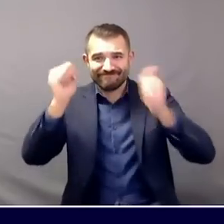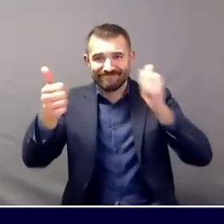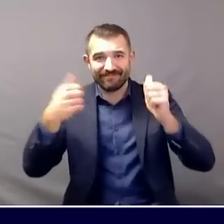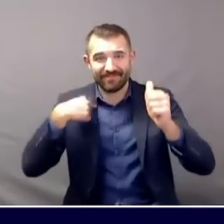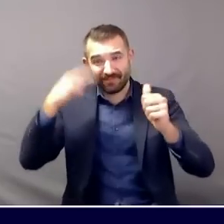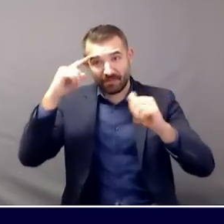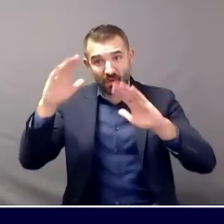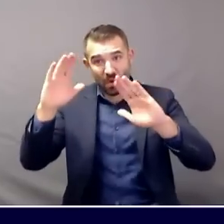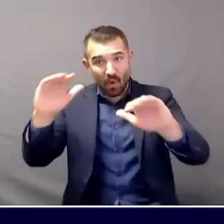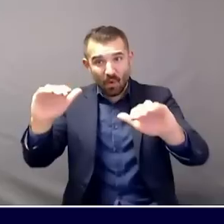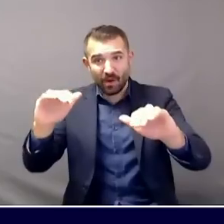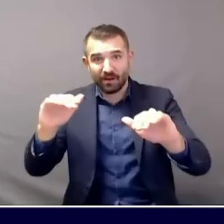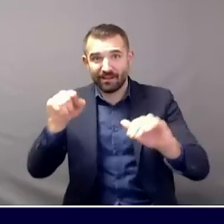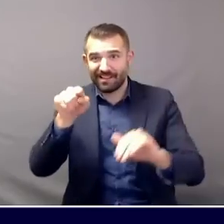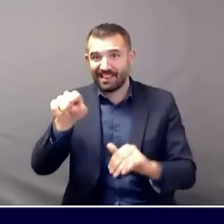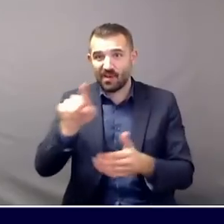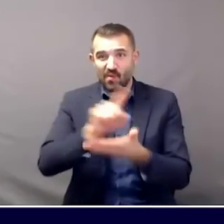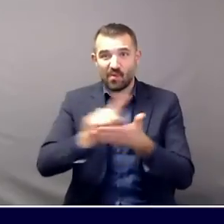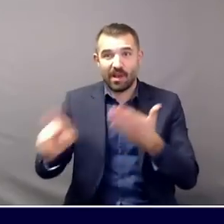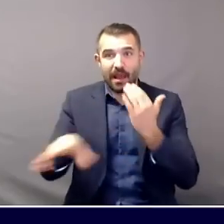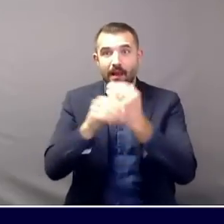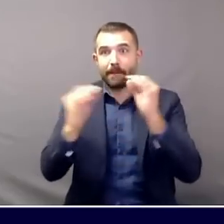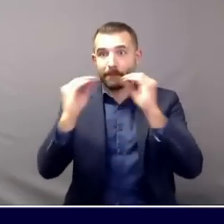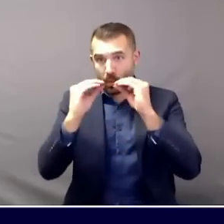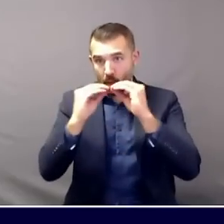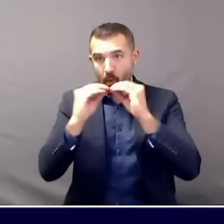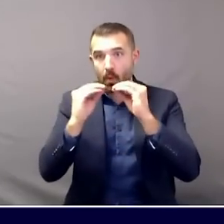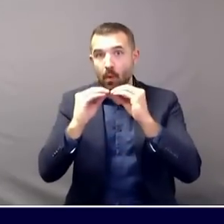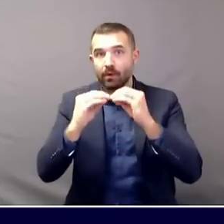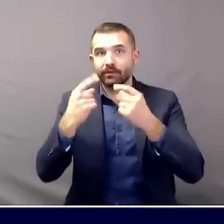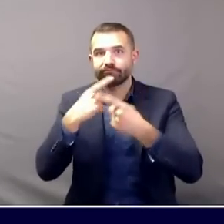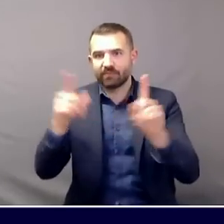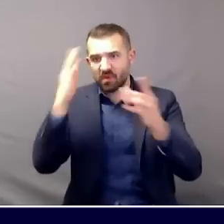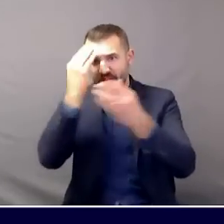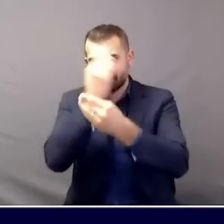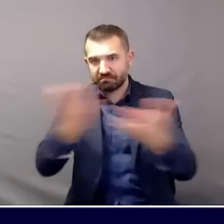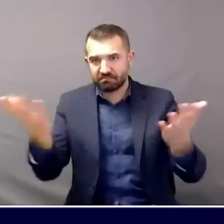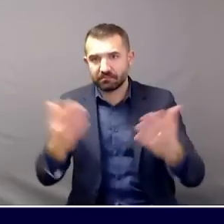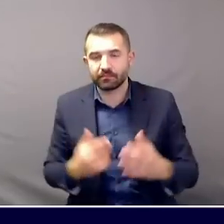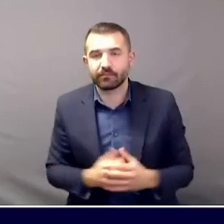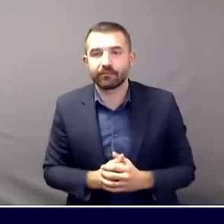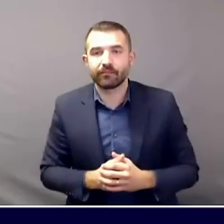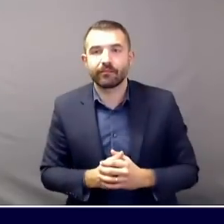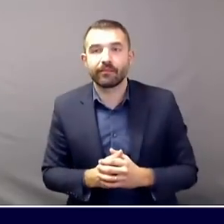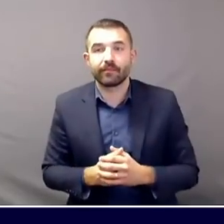by the end of the week. We also continue to have at Get